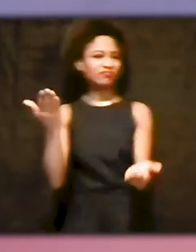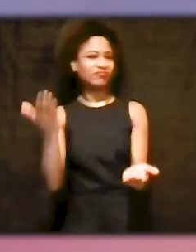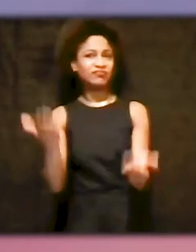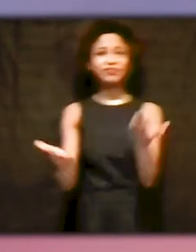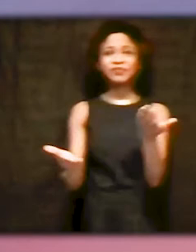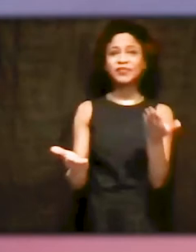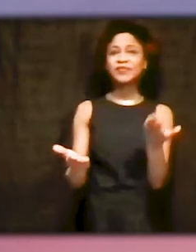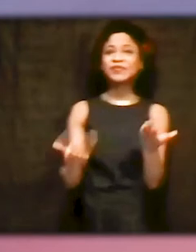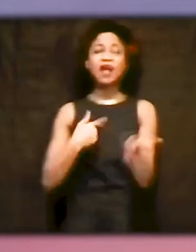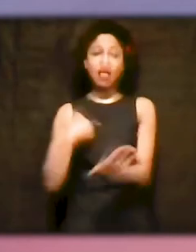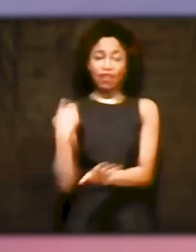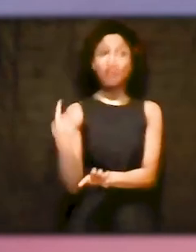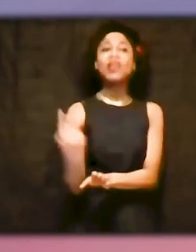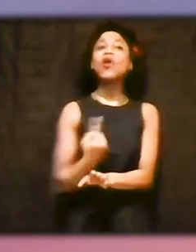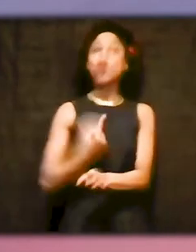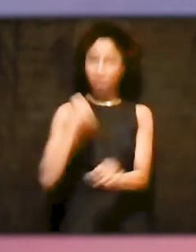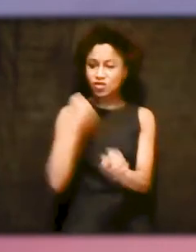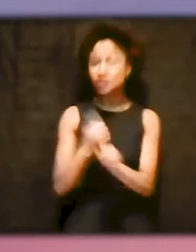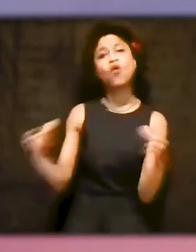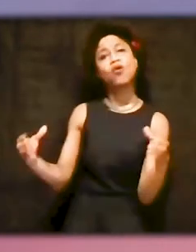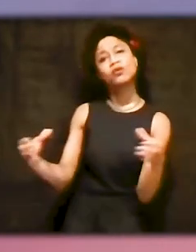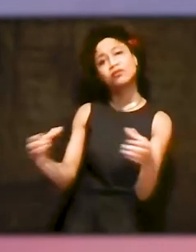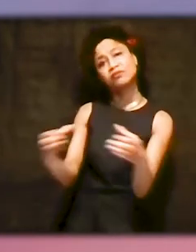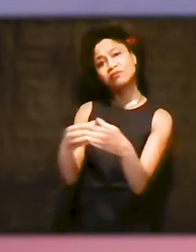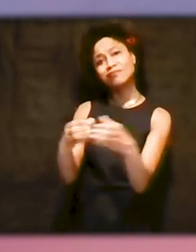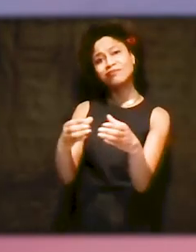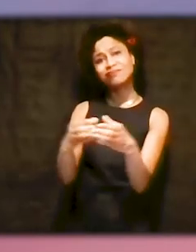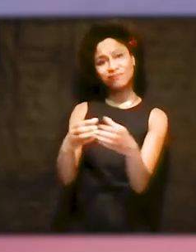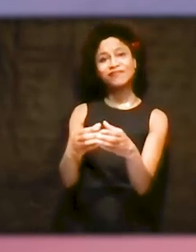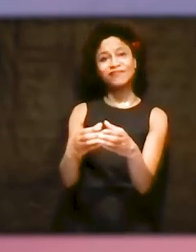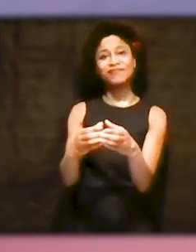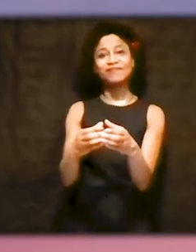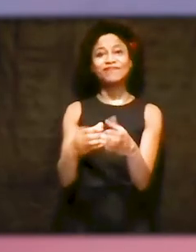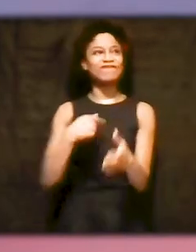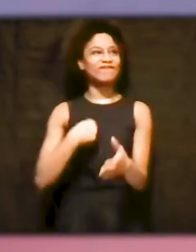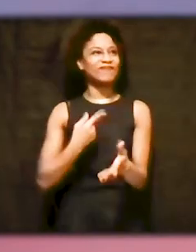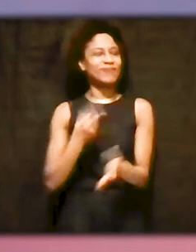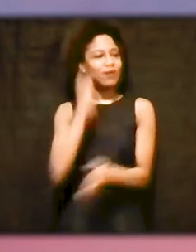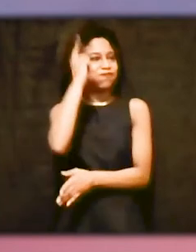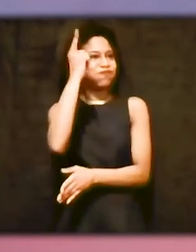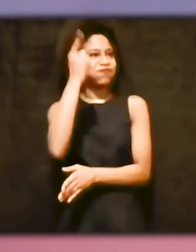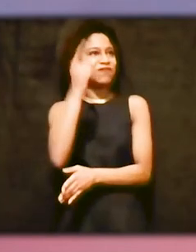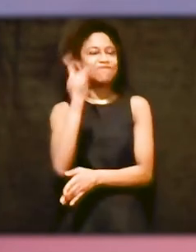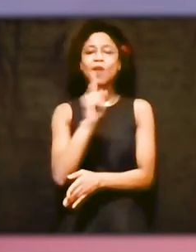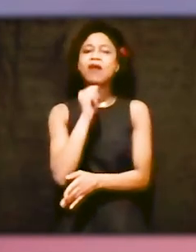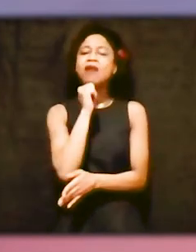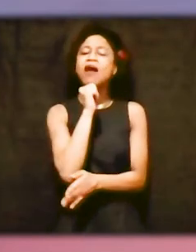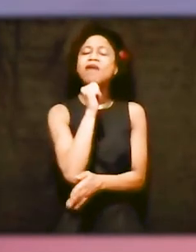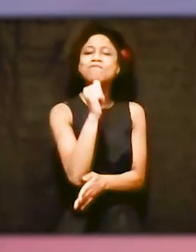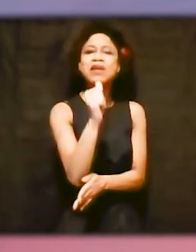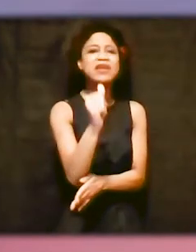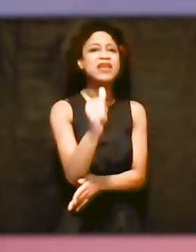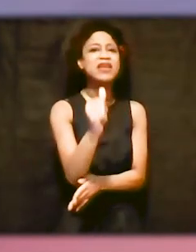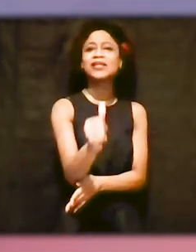compare lonely. But together in this, those wide-eyed moments